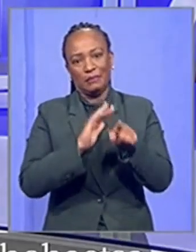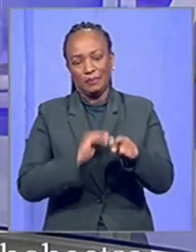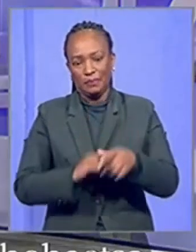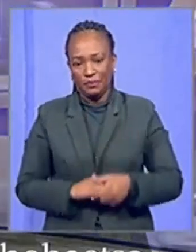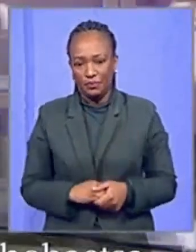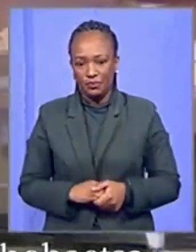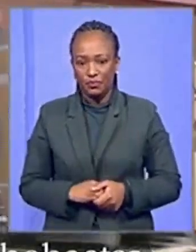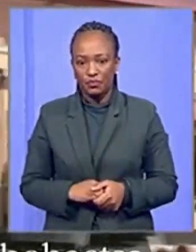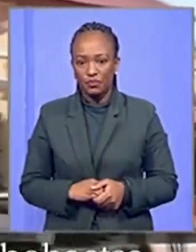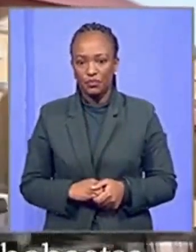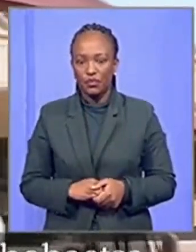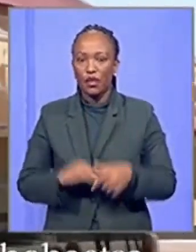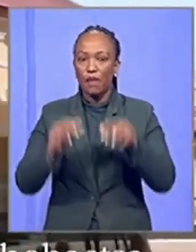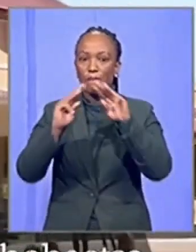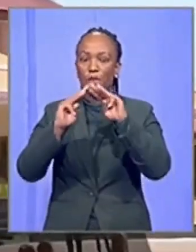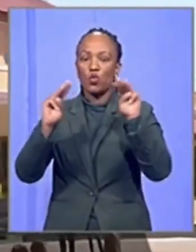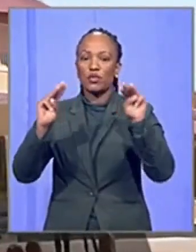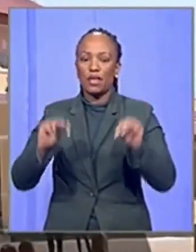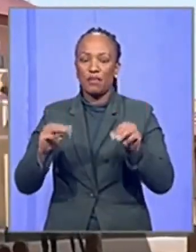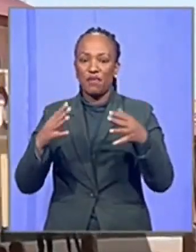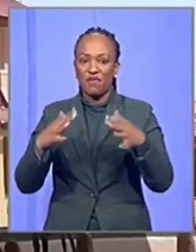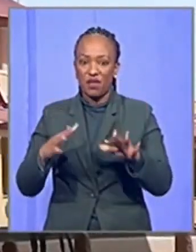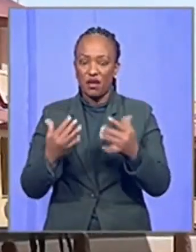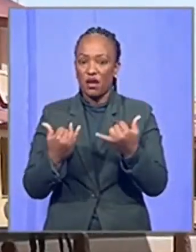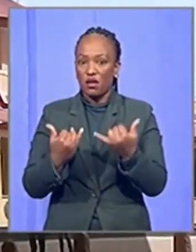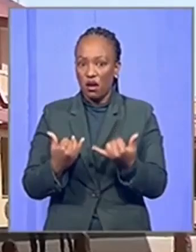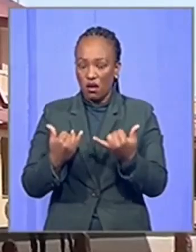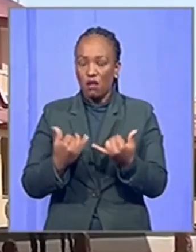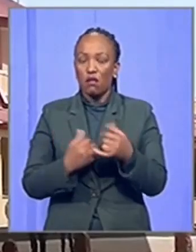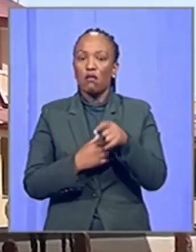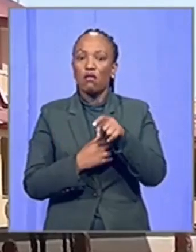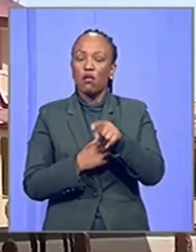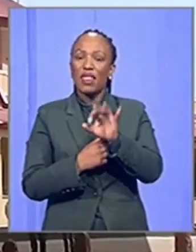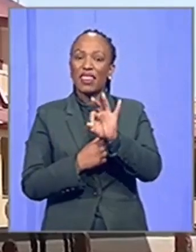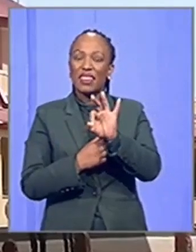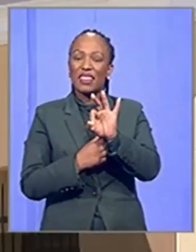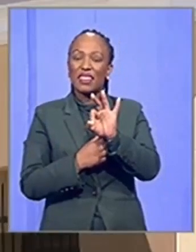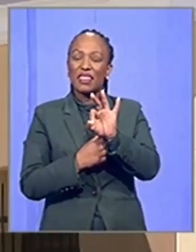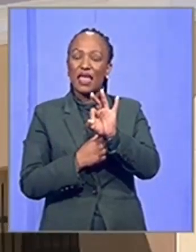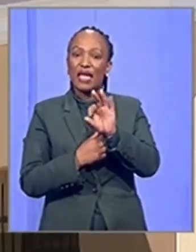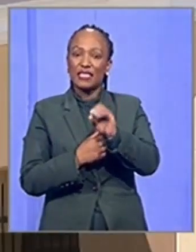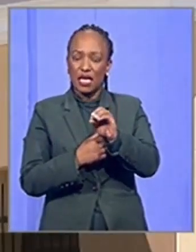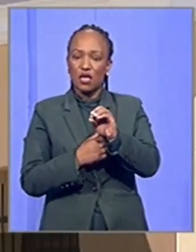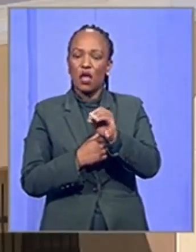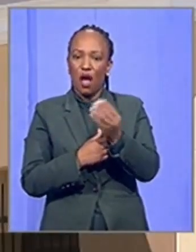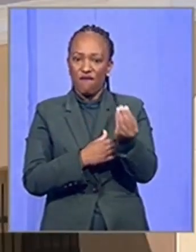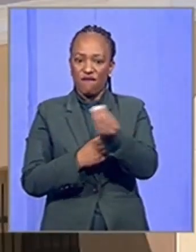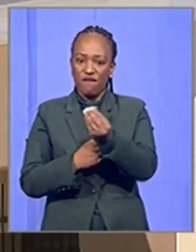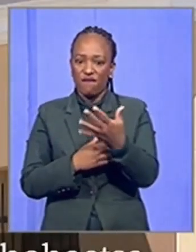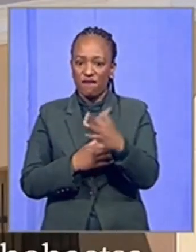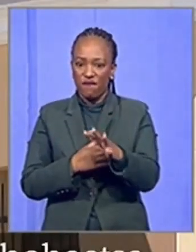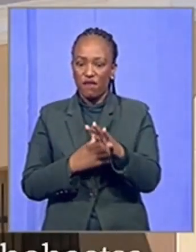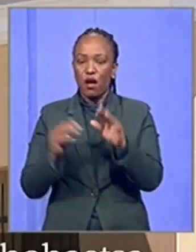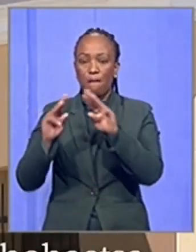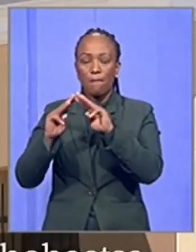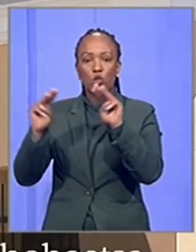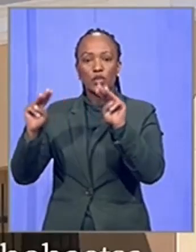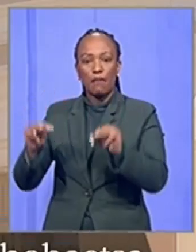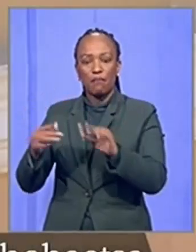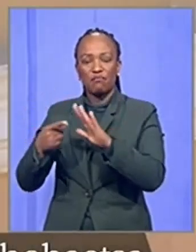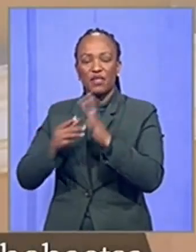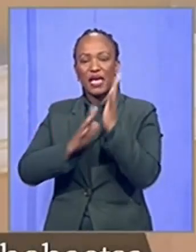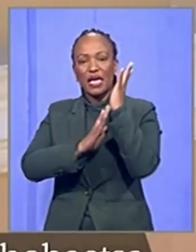Go na le di museamo di feta 300 mo nageng. Di museamo tse di leng gona mo profenseng di akaretsa tsa history,